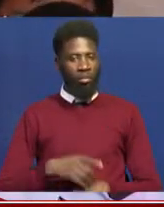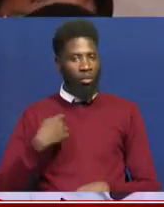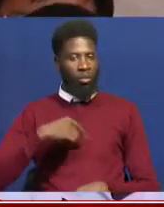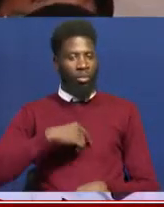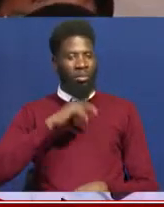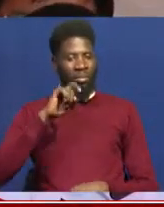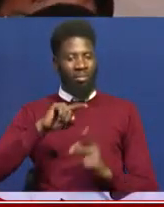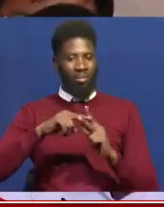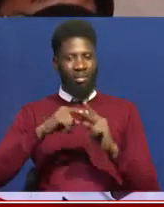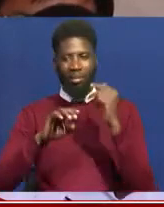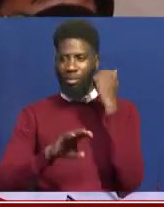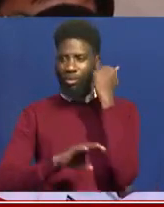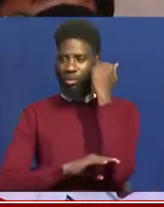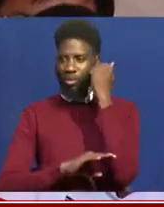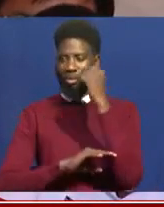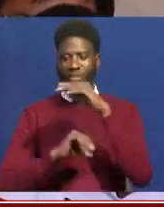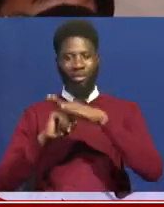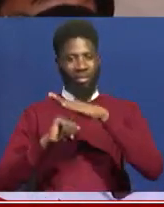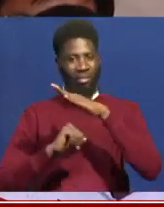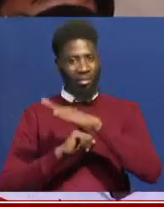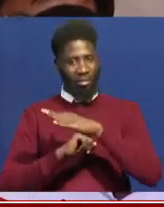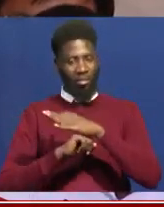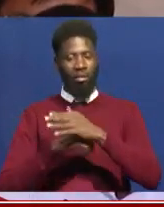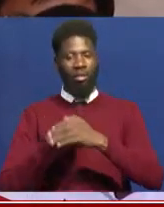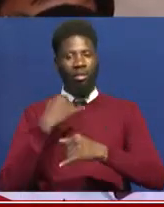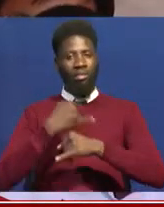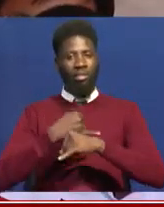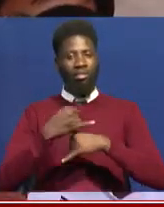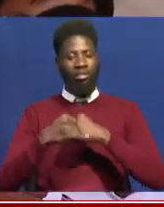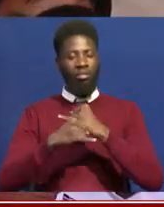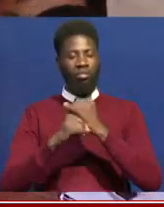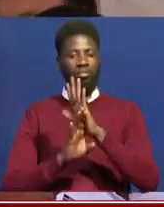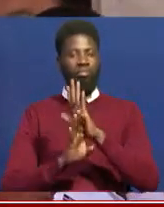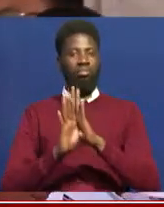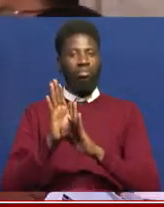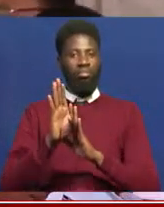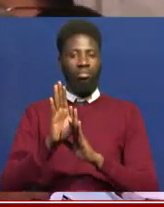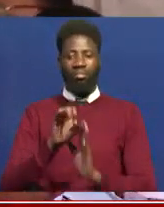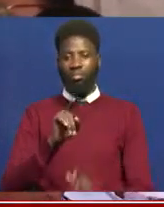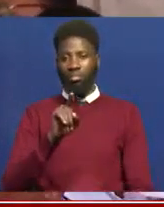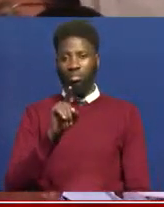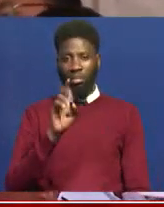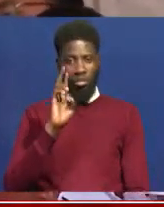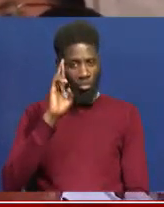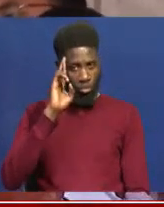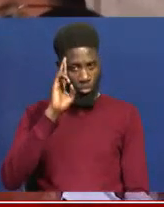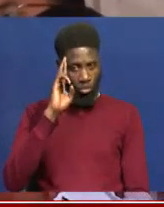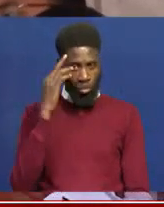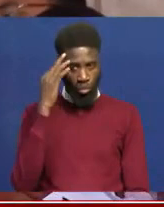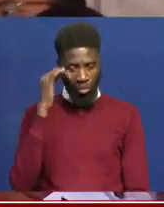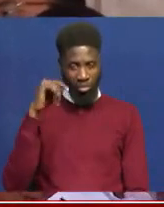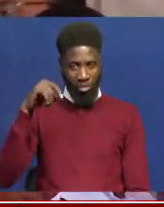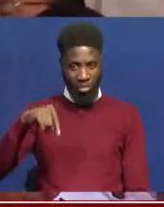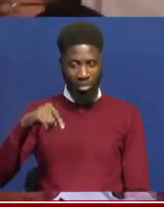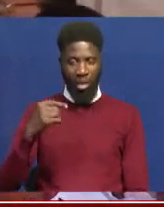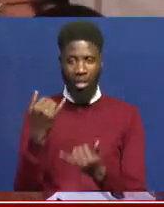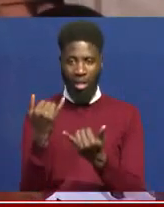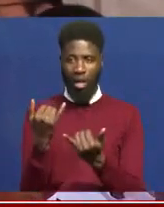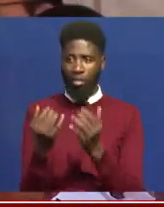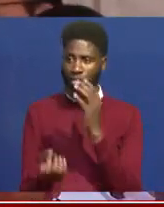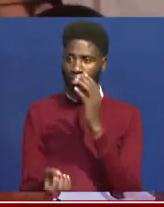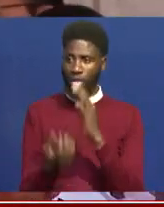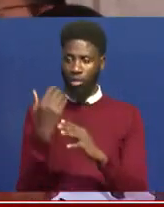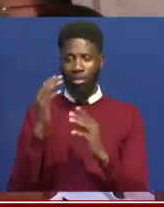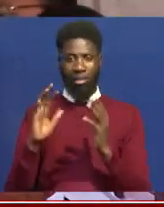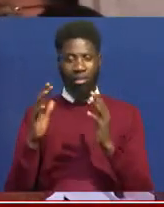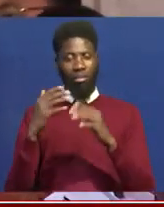the foundation, which is infrastructure development. And that is why this groundbreaking ceremony